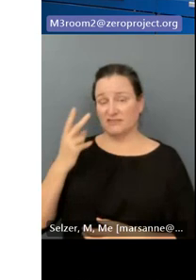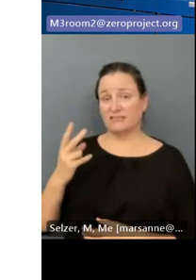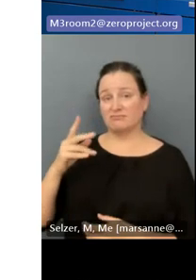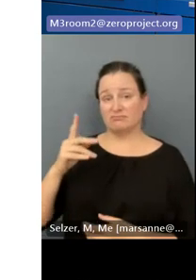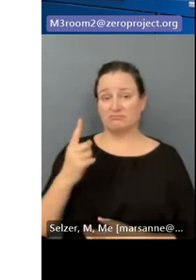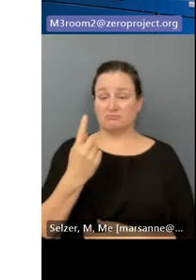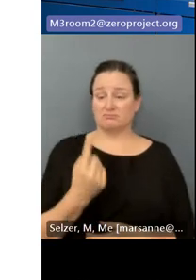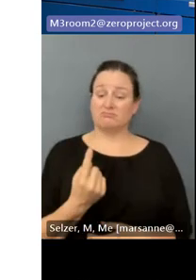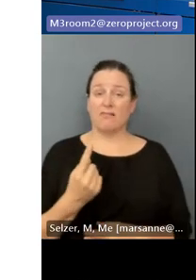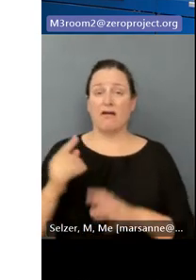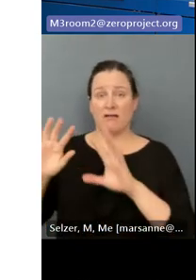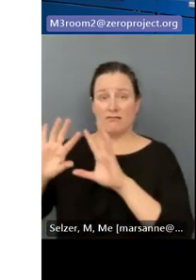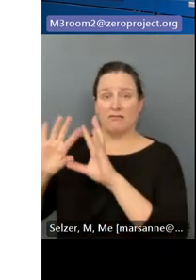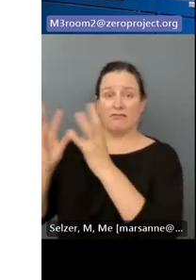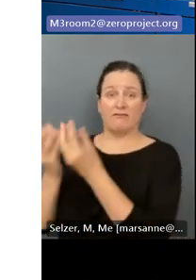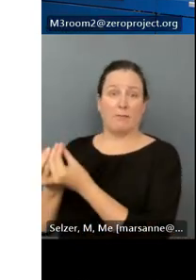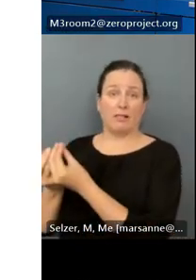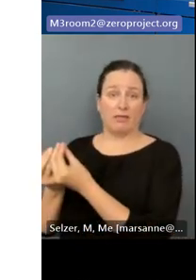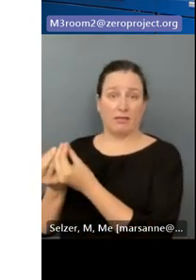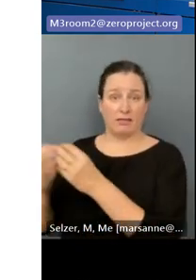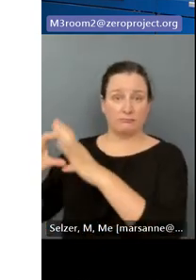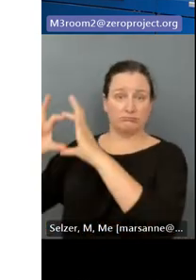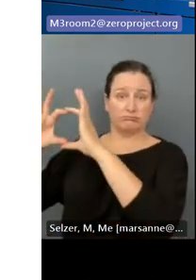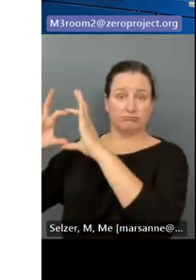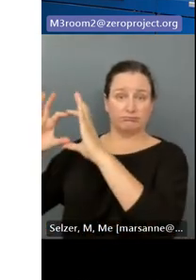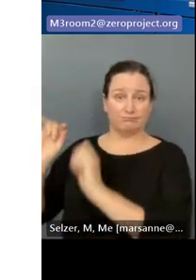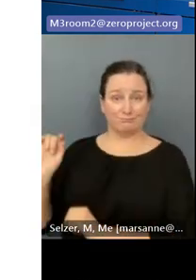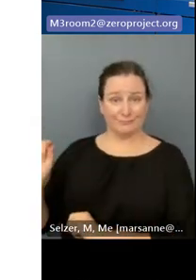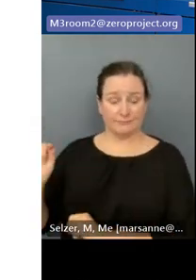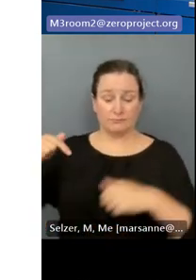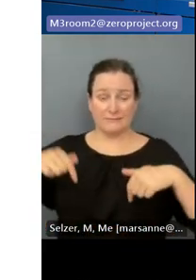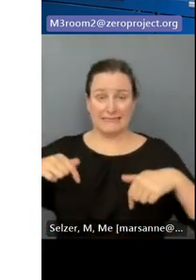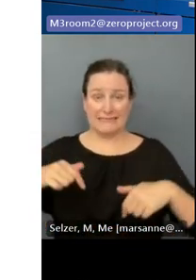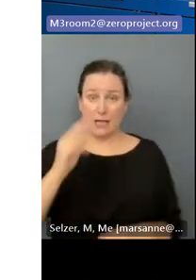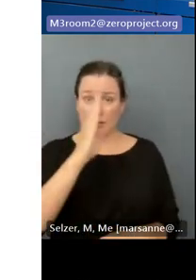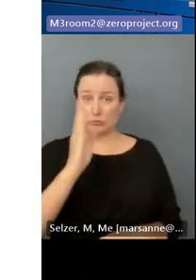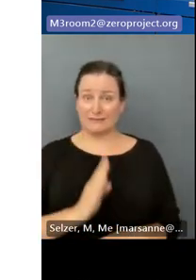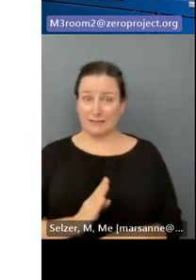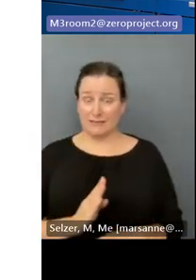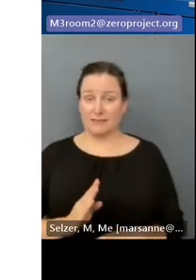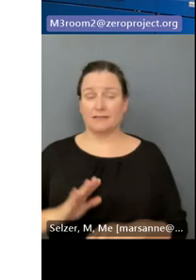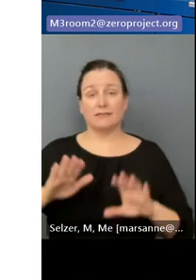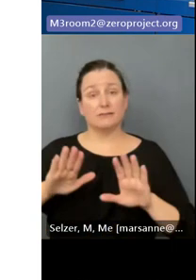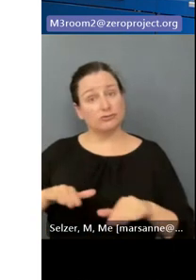Brazil, it's more common, for example, the children